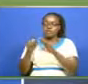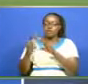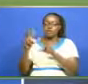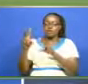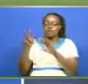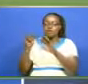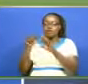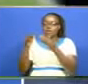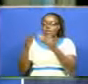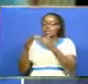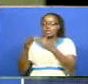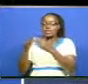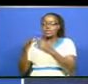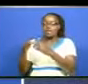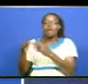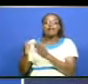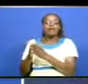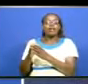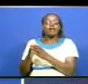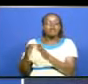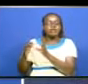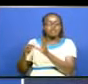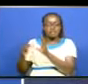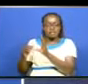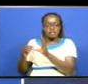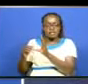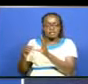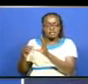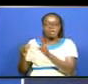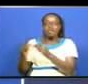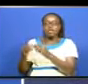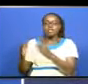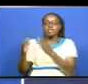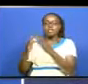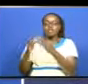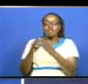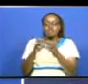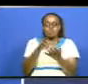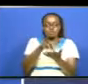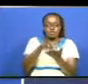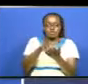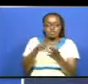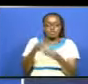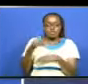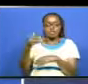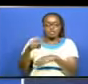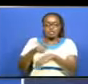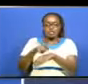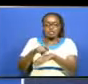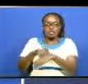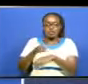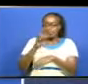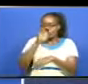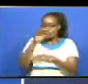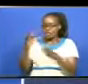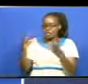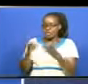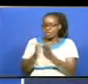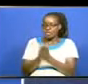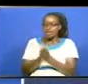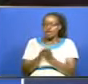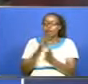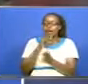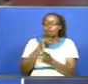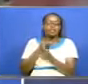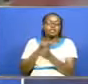against Chelsea in the FA Cup final in July, securing the Gunners' place in next season's Europa League. Since joining Arsenal, Aubameyang has